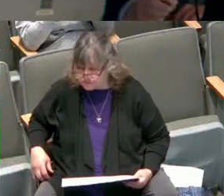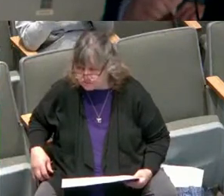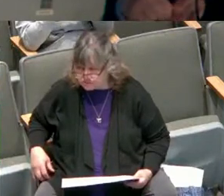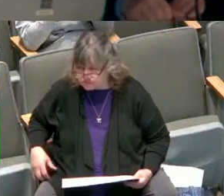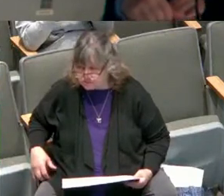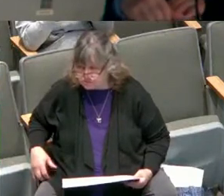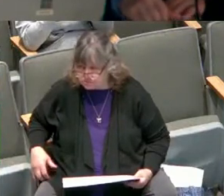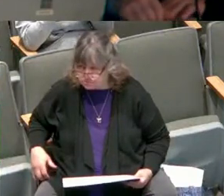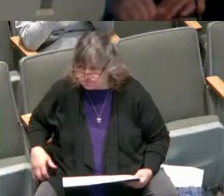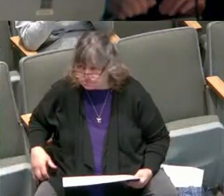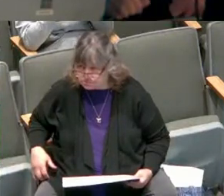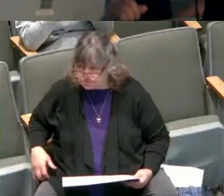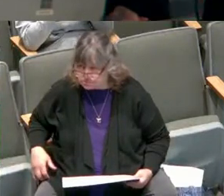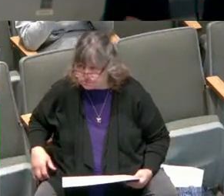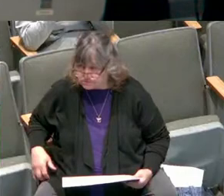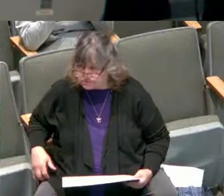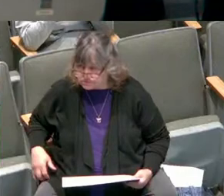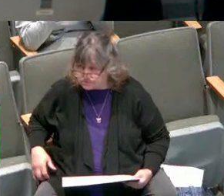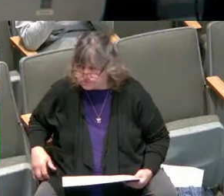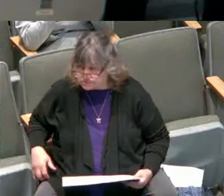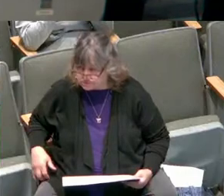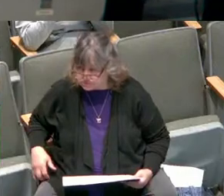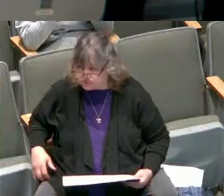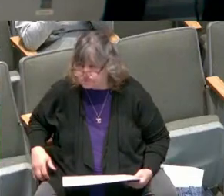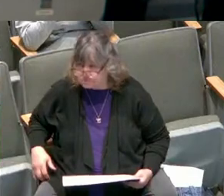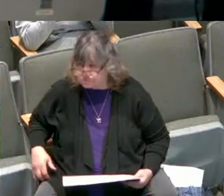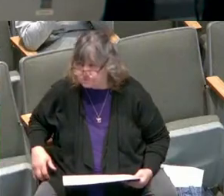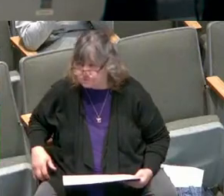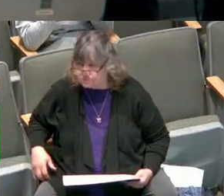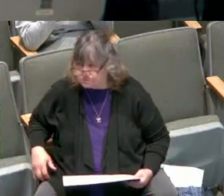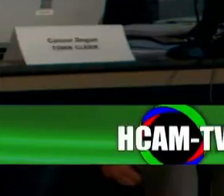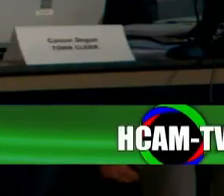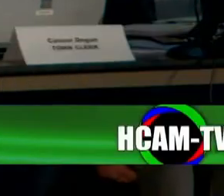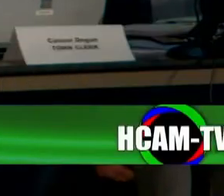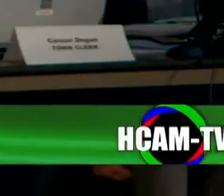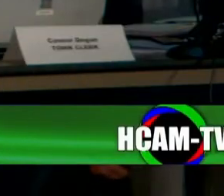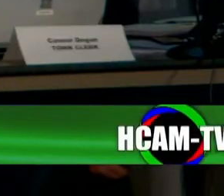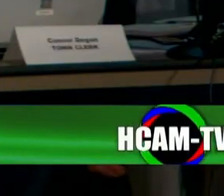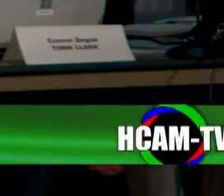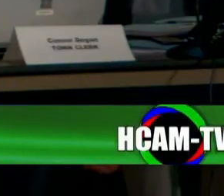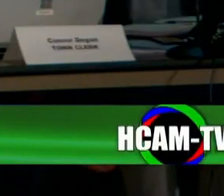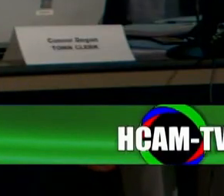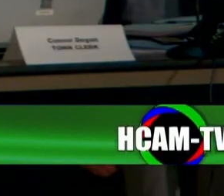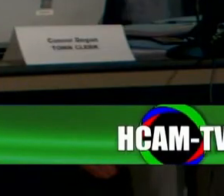salute the flag with the color guard and lead us in the Pledge of Allegiance